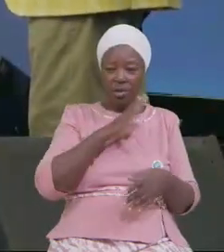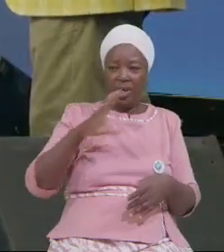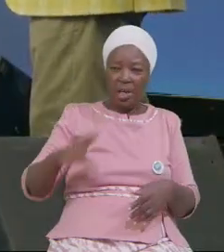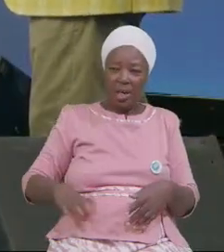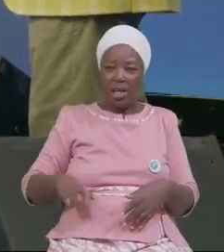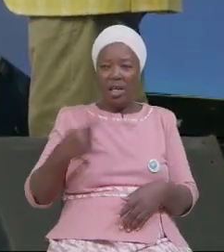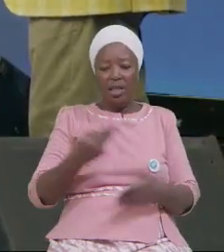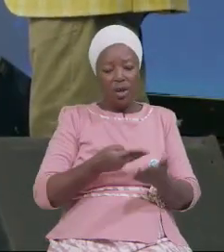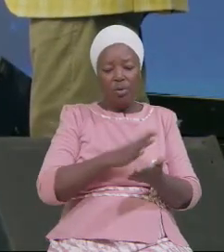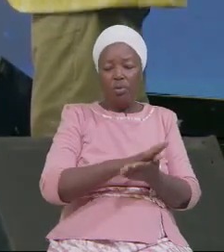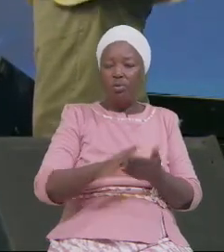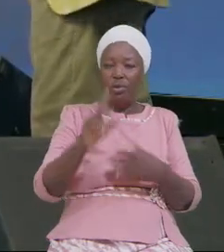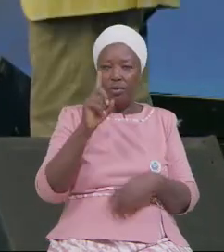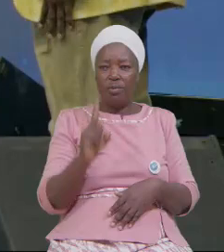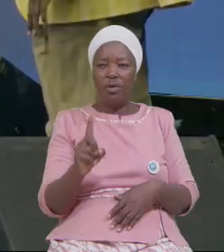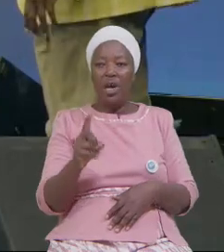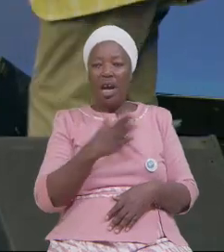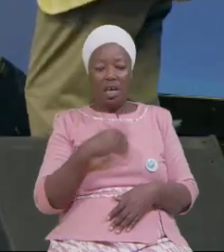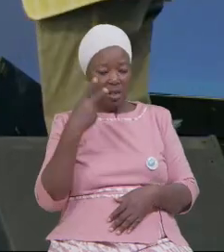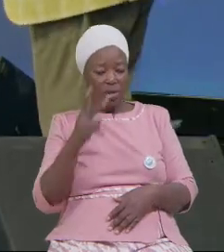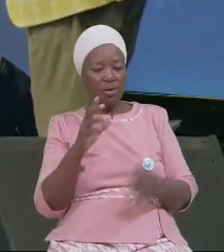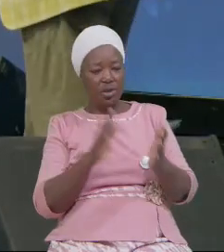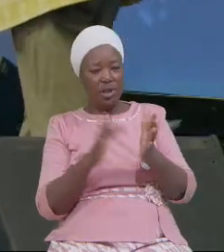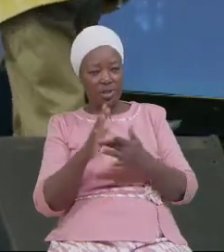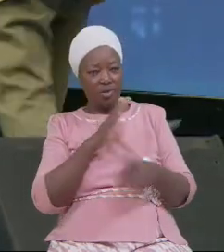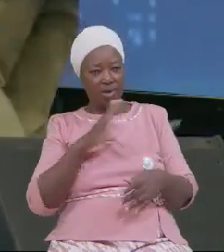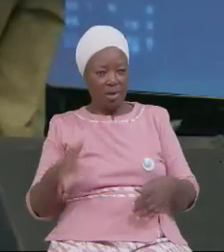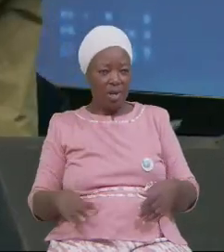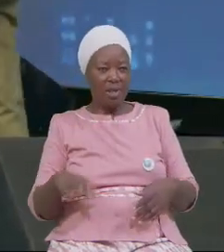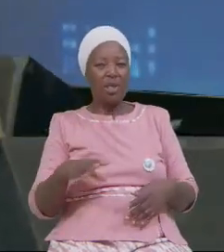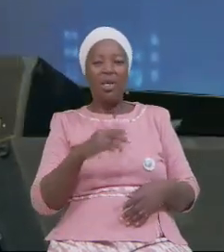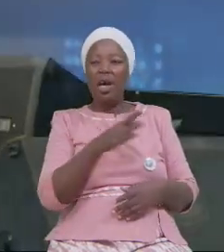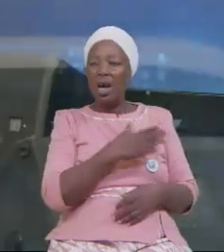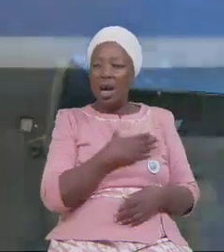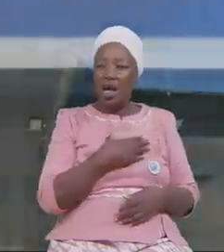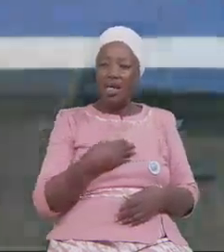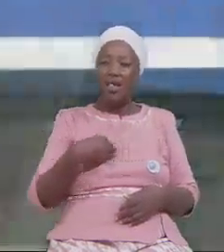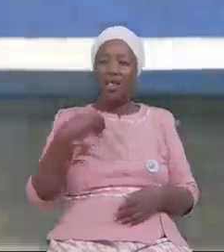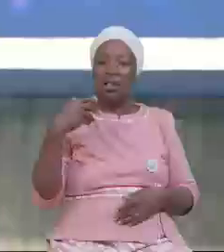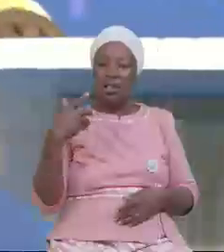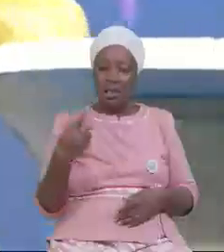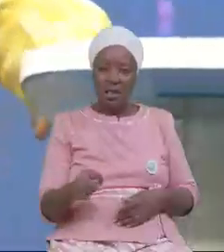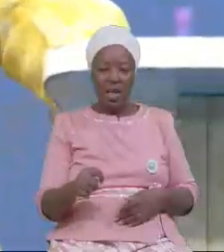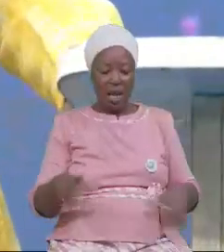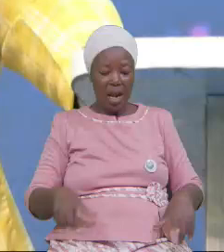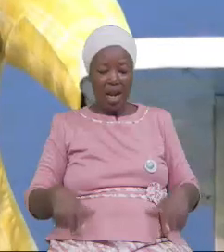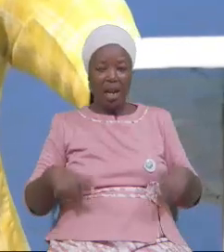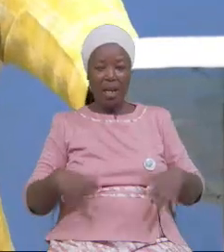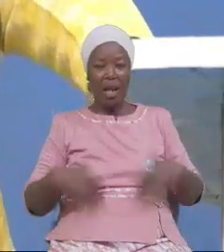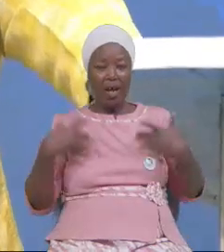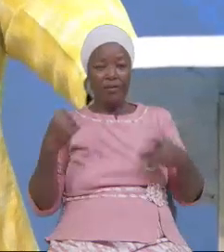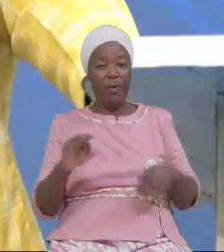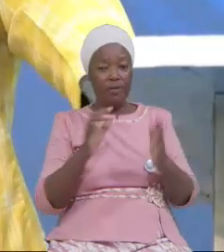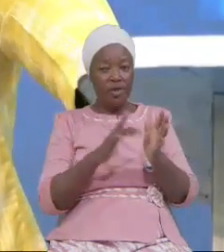Holy One, and he saw Jesus Christ and the life of Jesus Christ